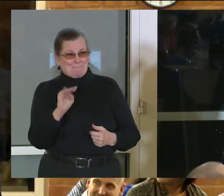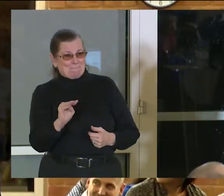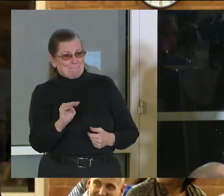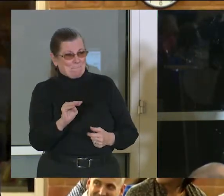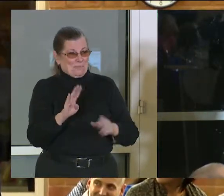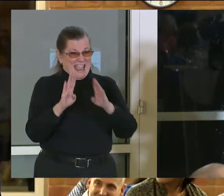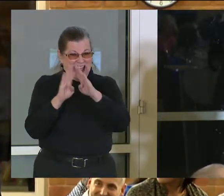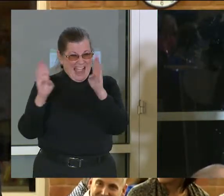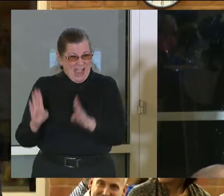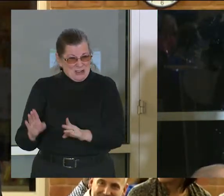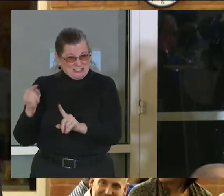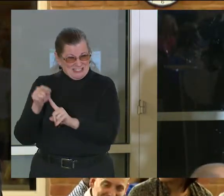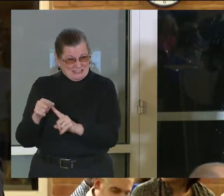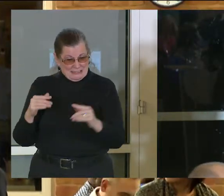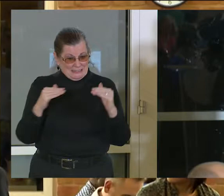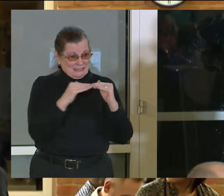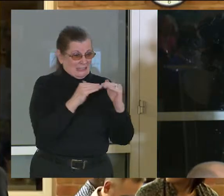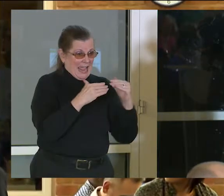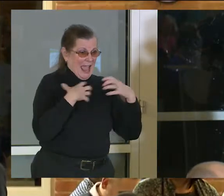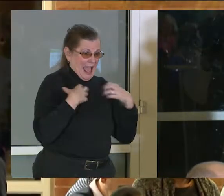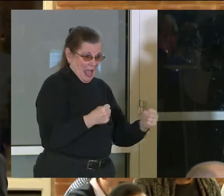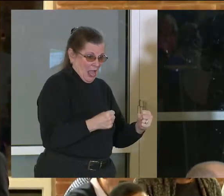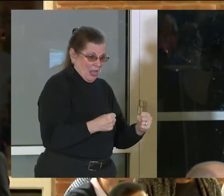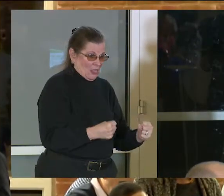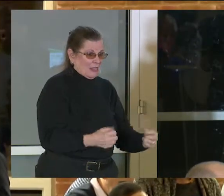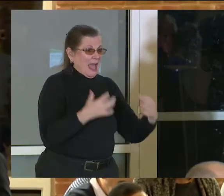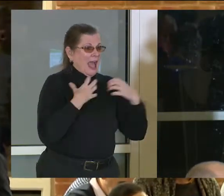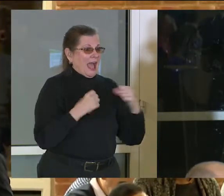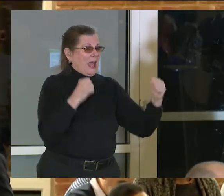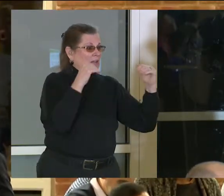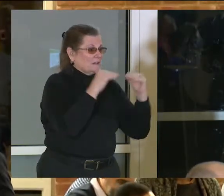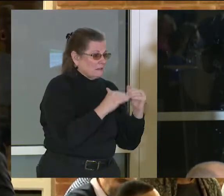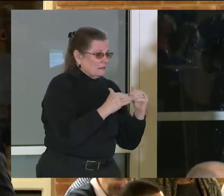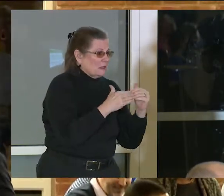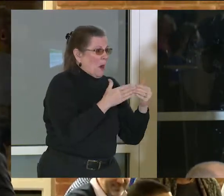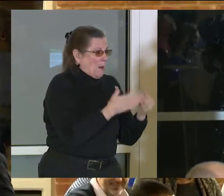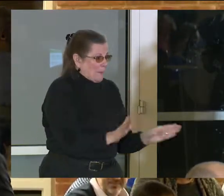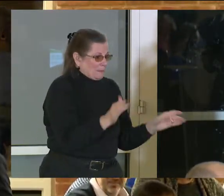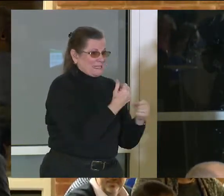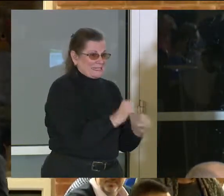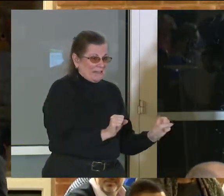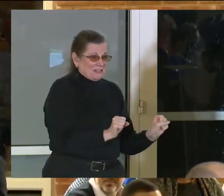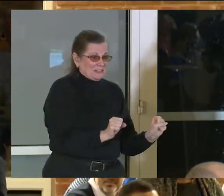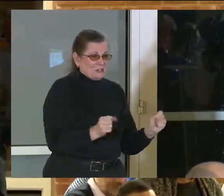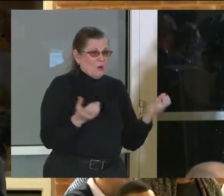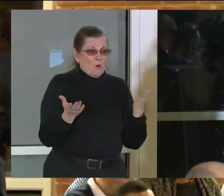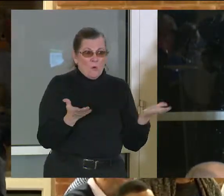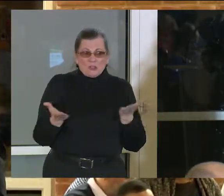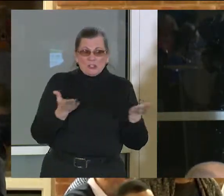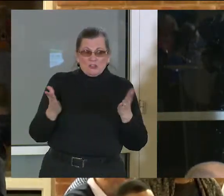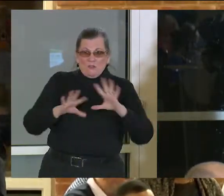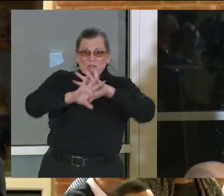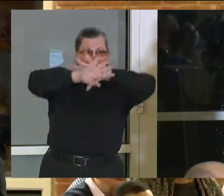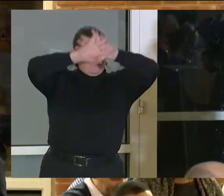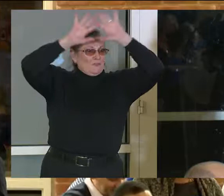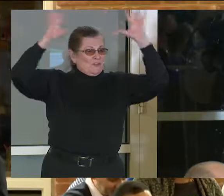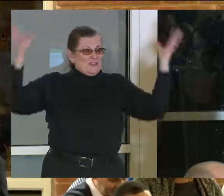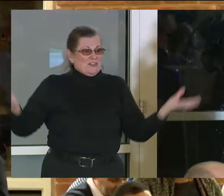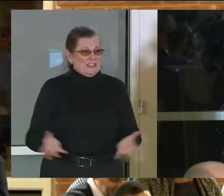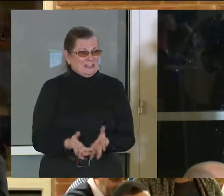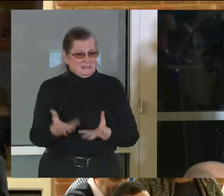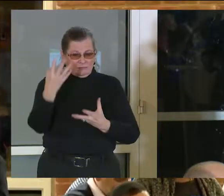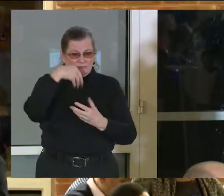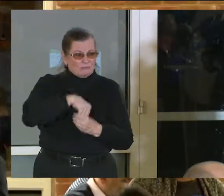health. And so what we called for was integrated services. And we also pitched it to the mayor as